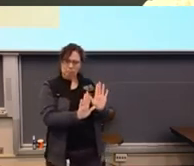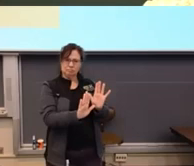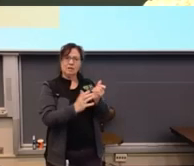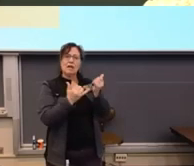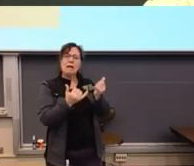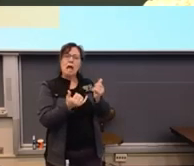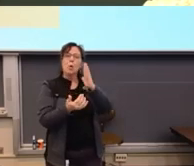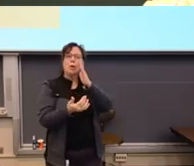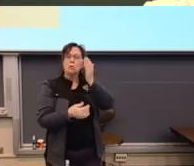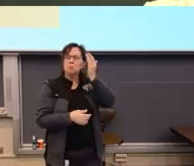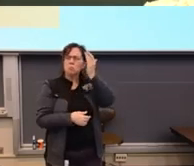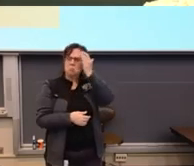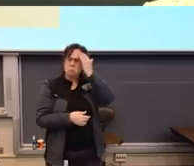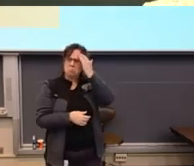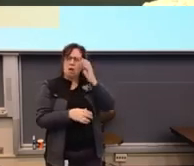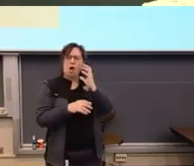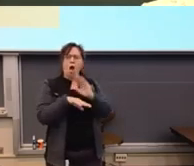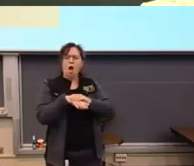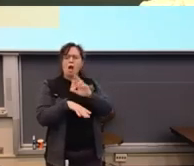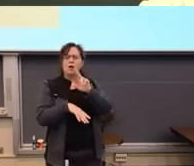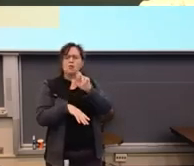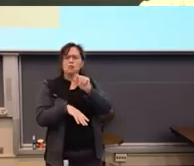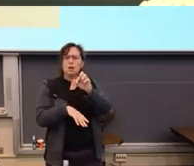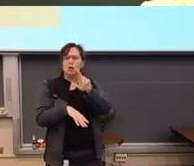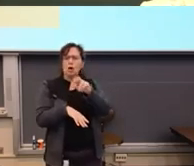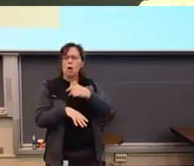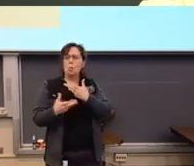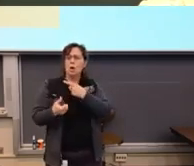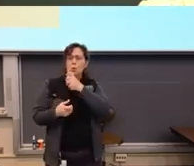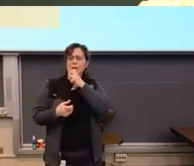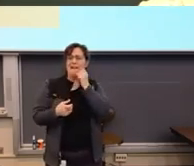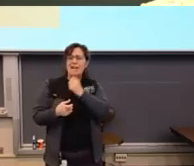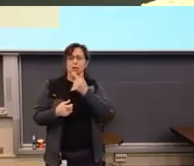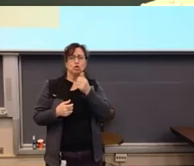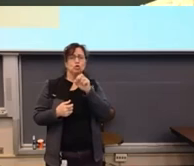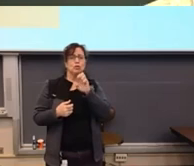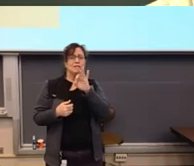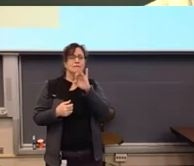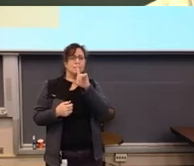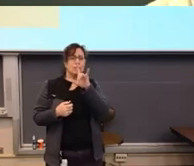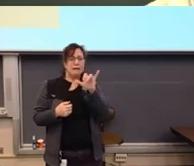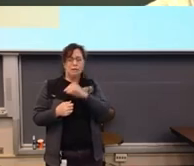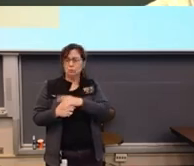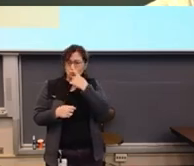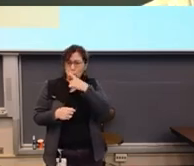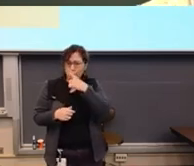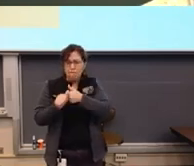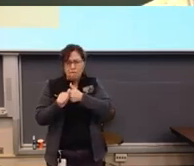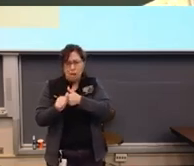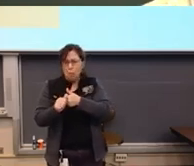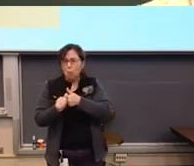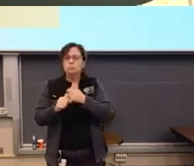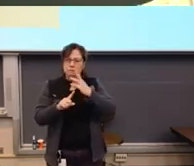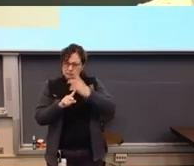radar. And, you know, I want you to age gracefully. Let's just follow this. Every 6 months, I want you to come back and see me.